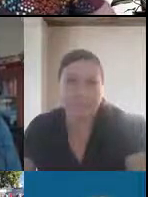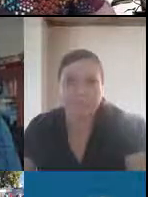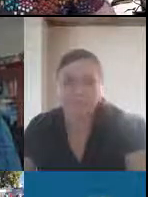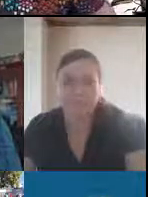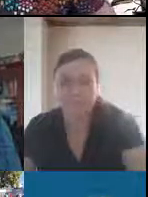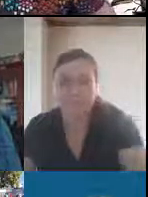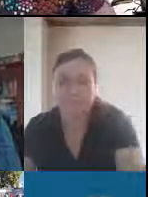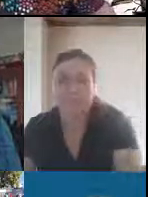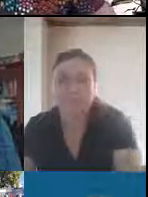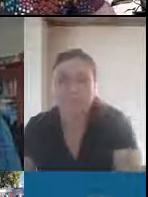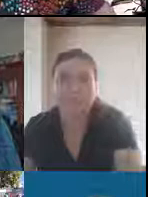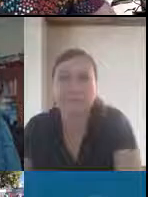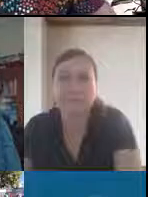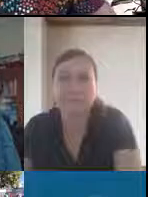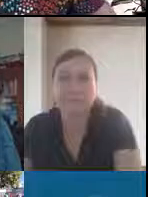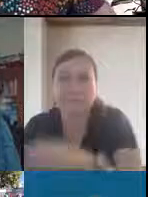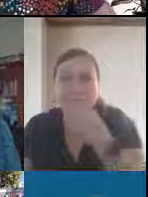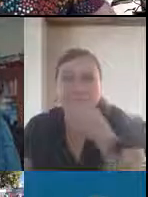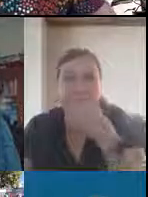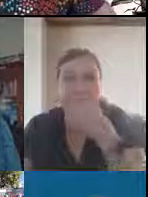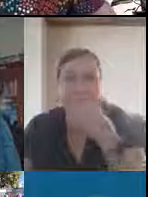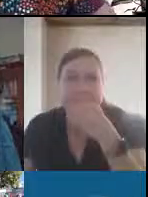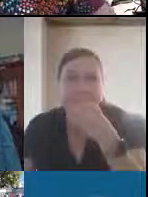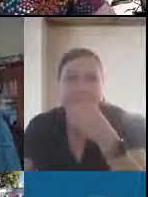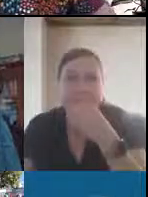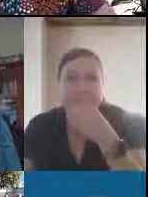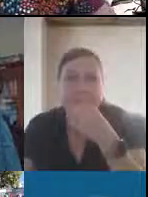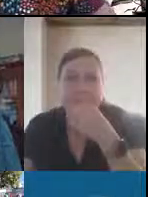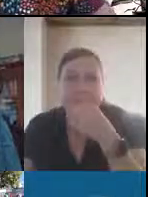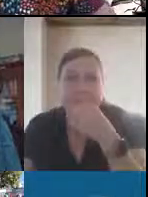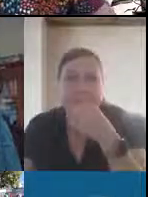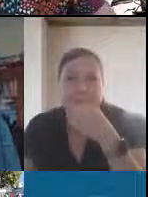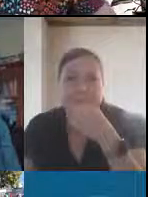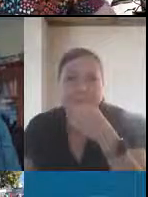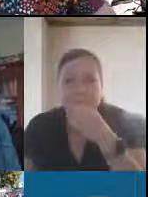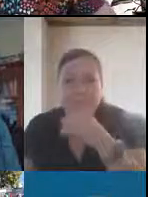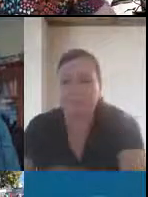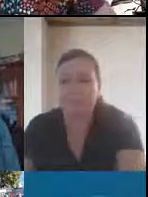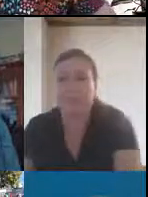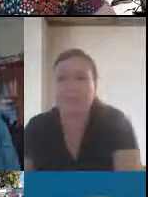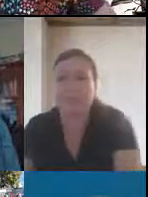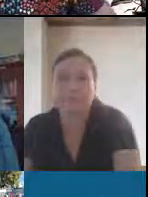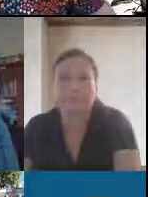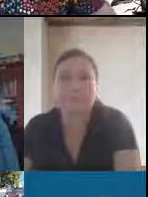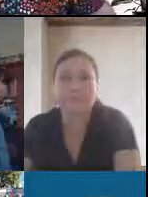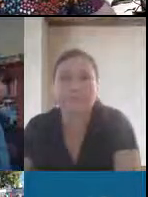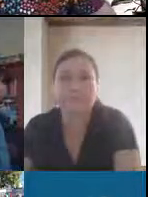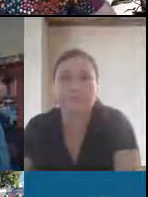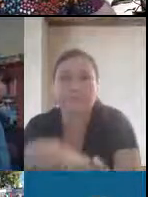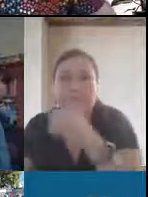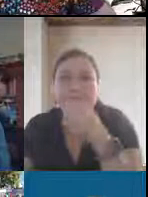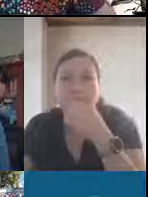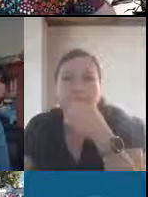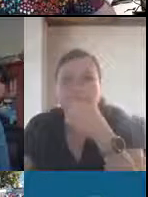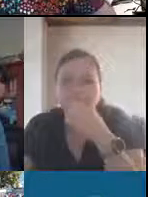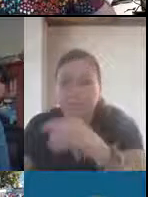revenue or electricity or sale, because that value had a whole stack to it, which